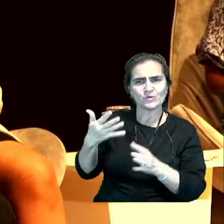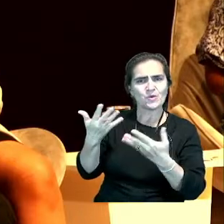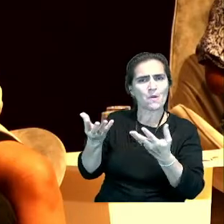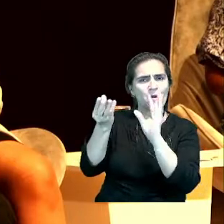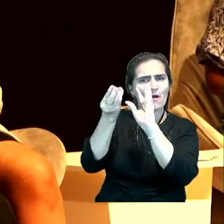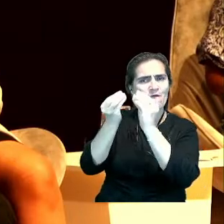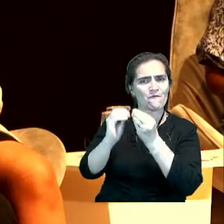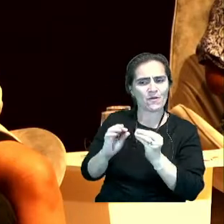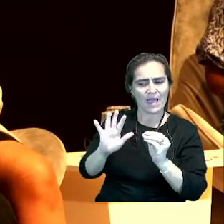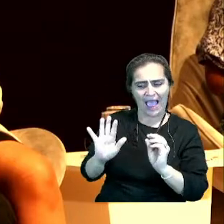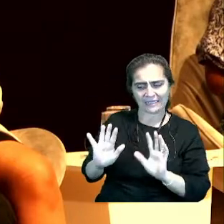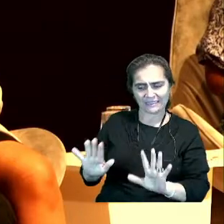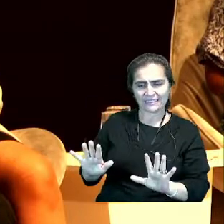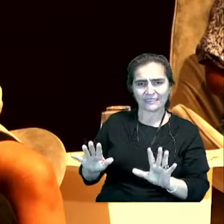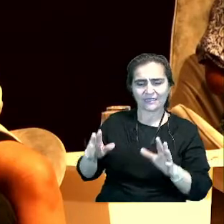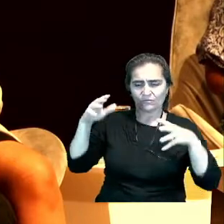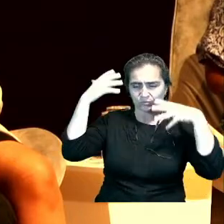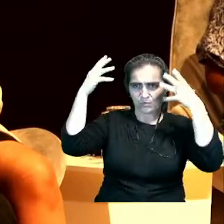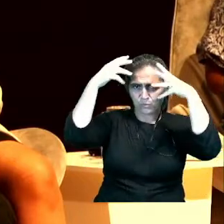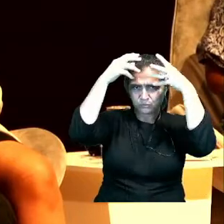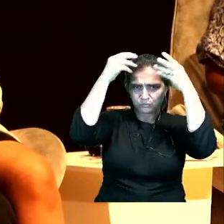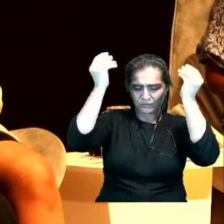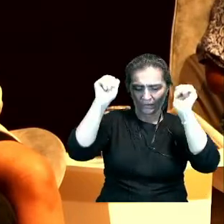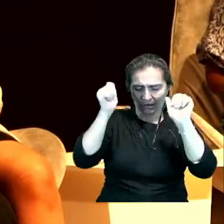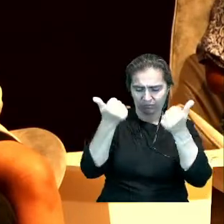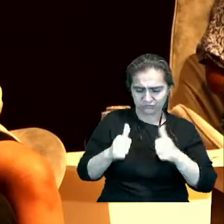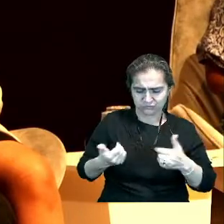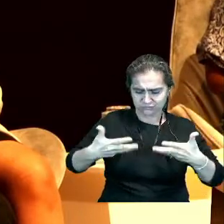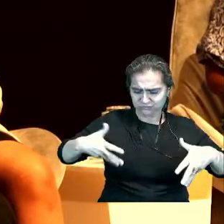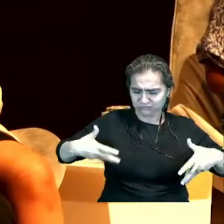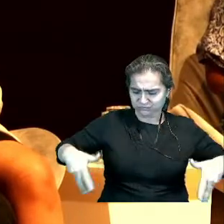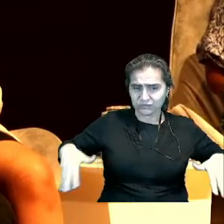this aesthetic line. They're wearing this sort of makeup, and this